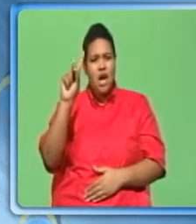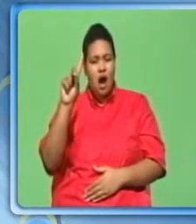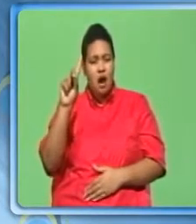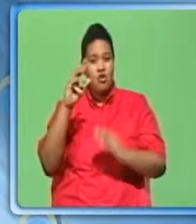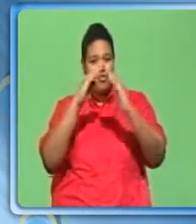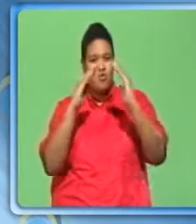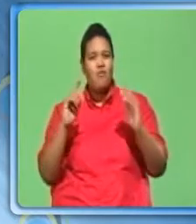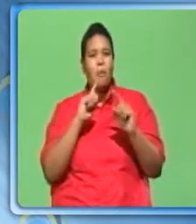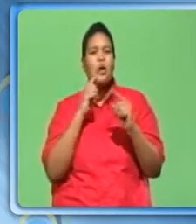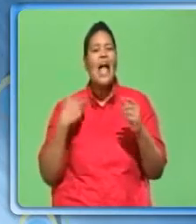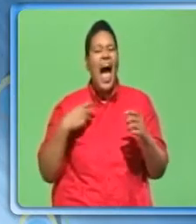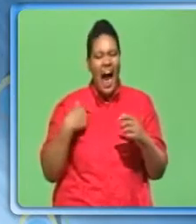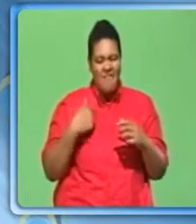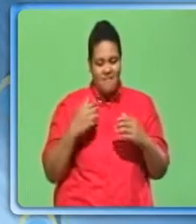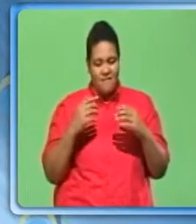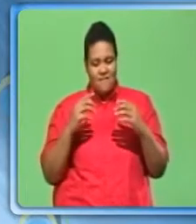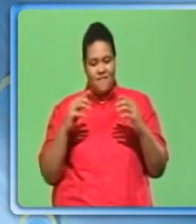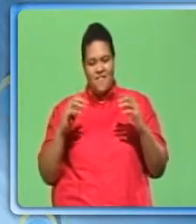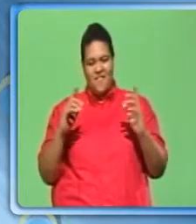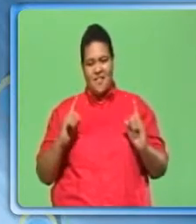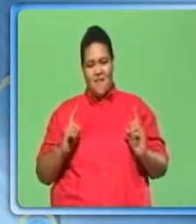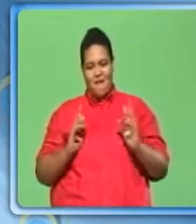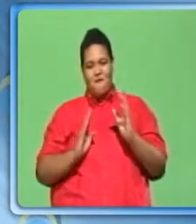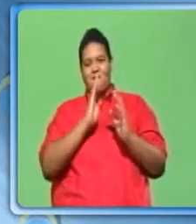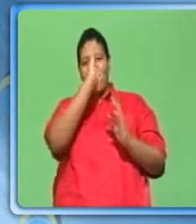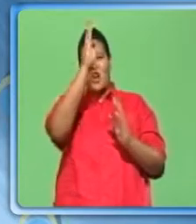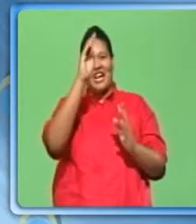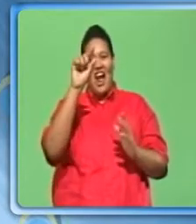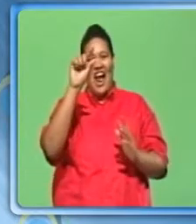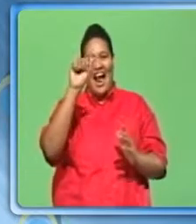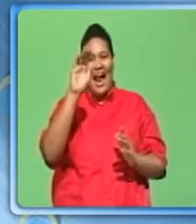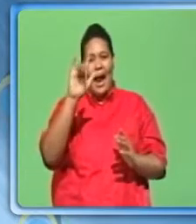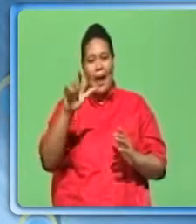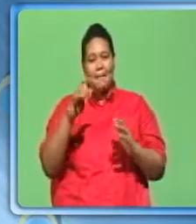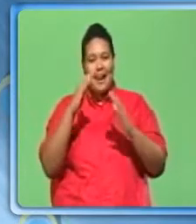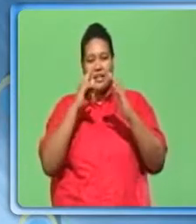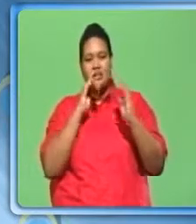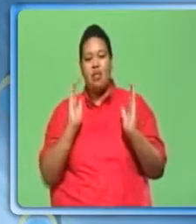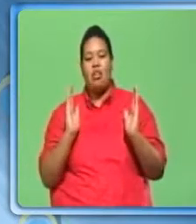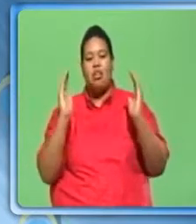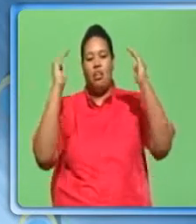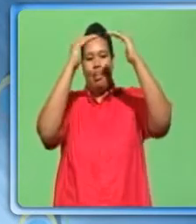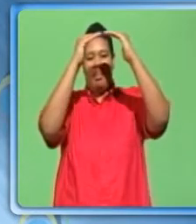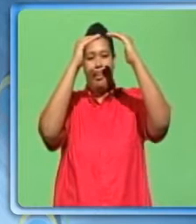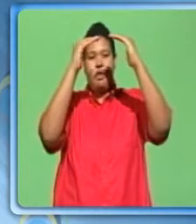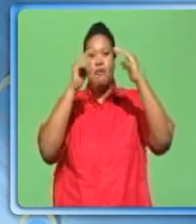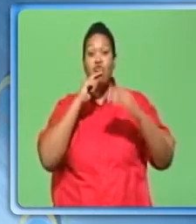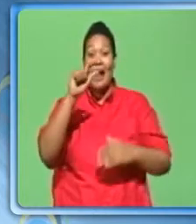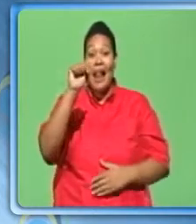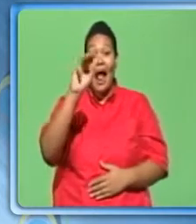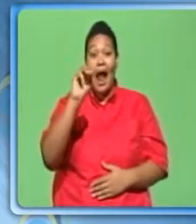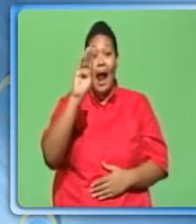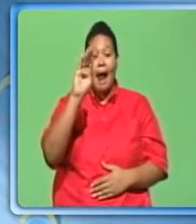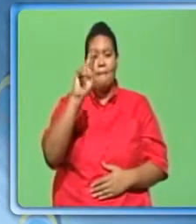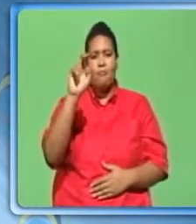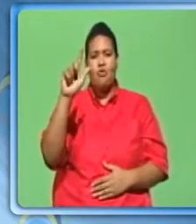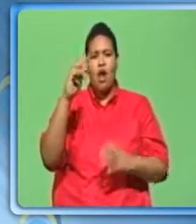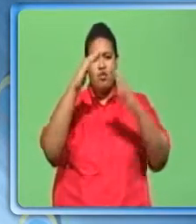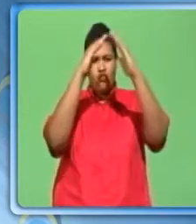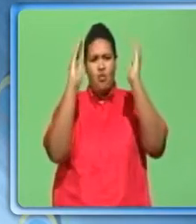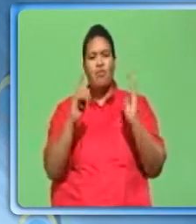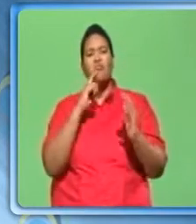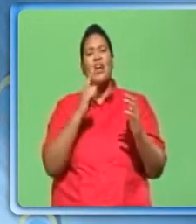vertical gable ends instead of being hipped at the four corners of the building. A gambrel roof overhangs